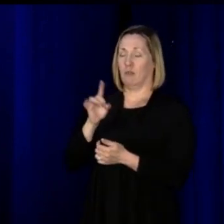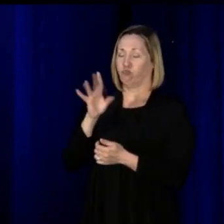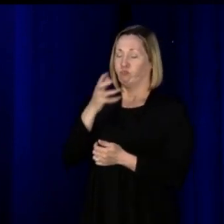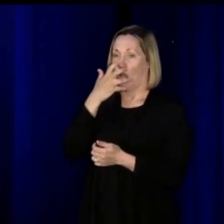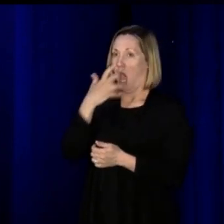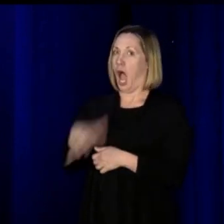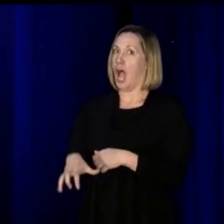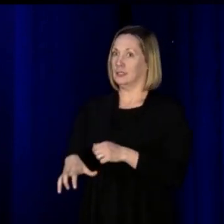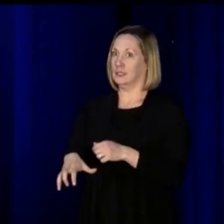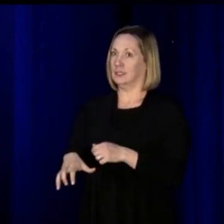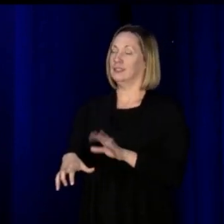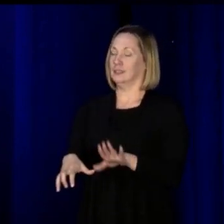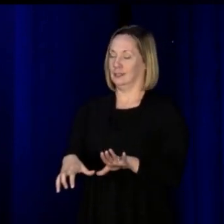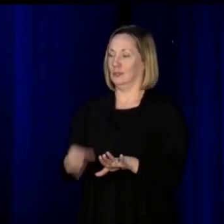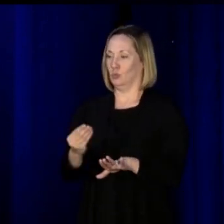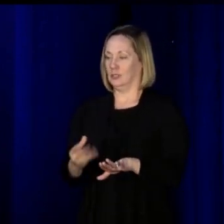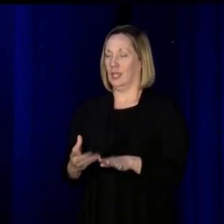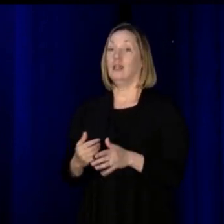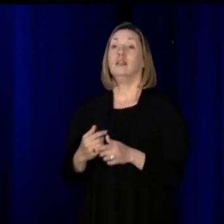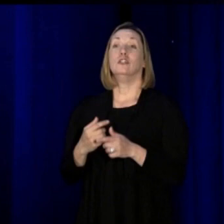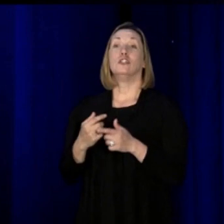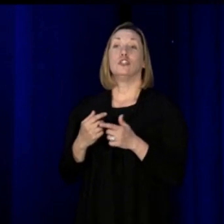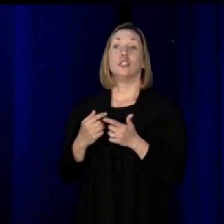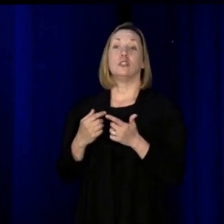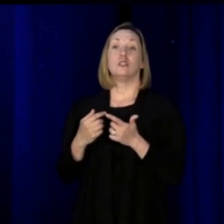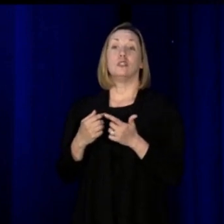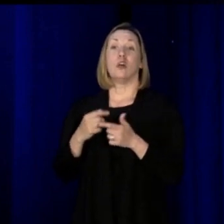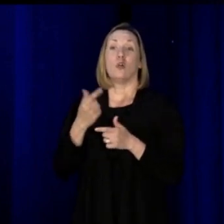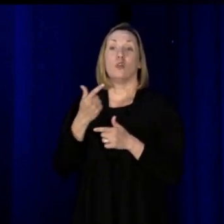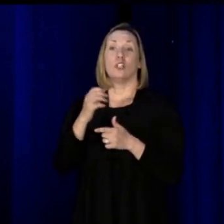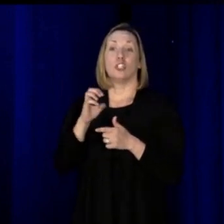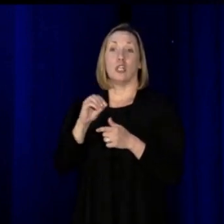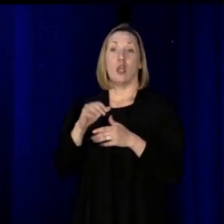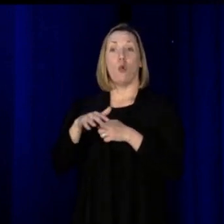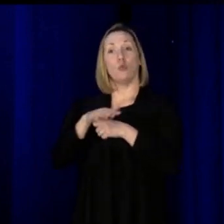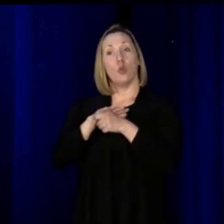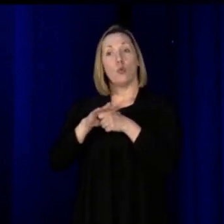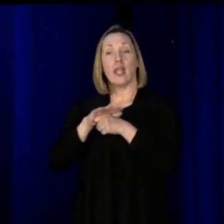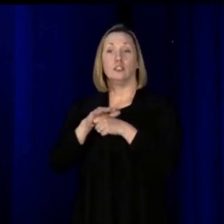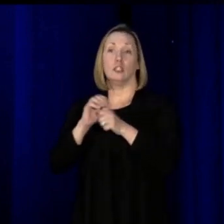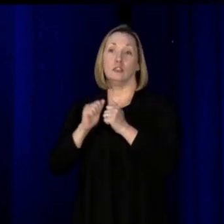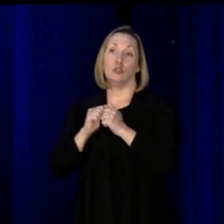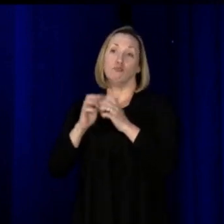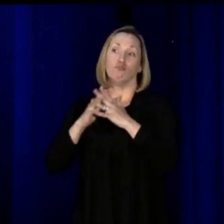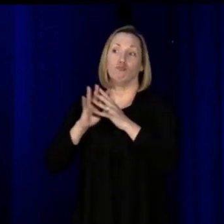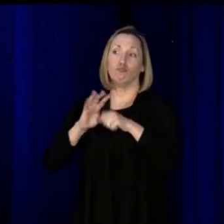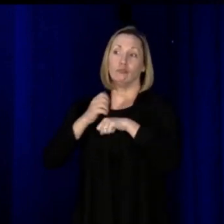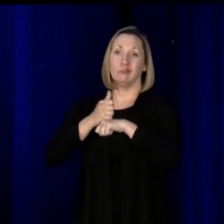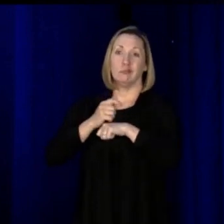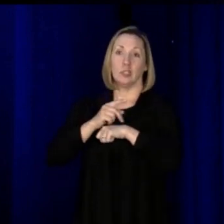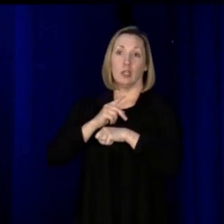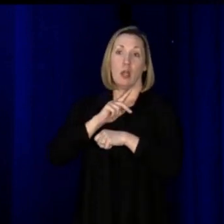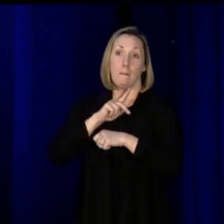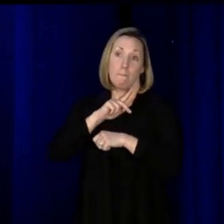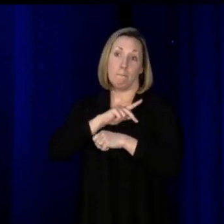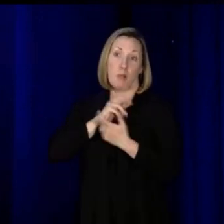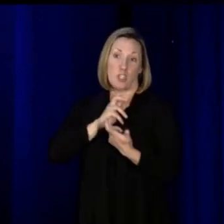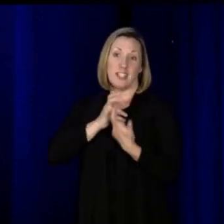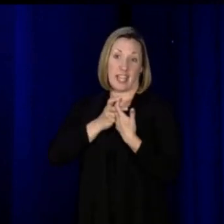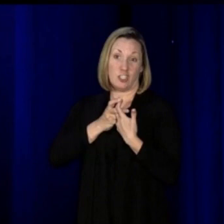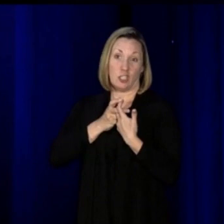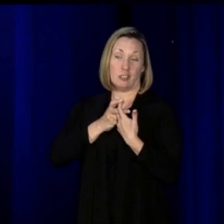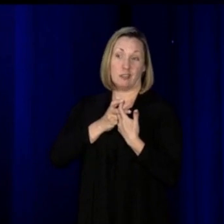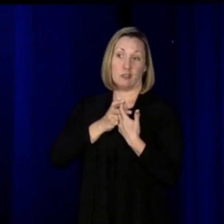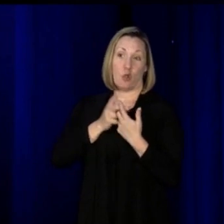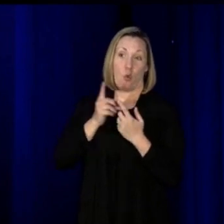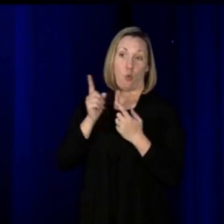let's say. So, I mean, with geolocation, you can implement some personalization based on where the person is browsing